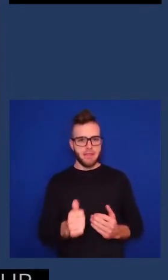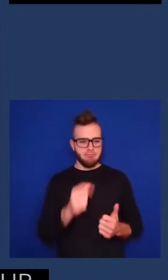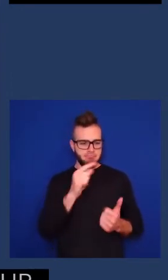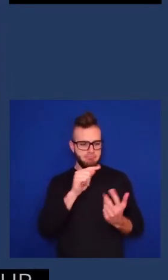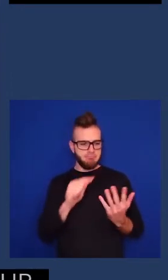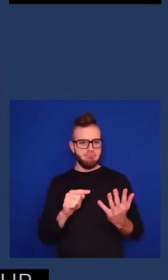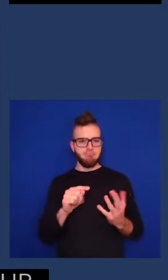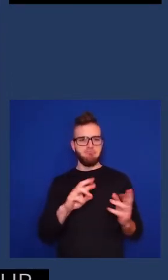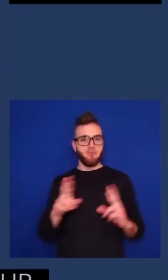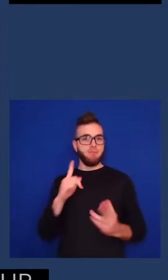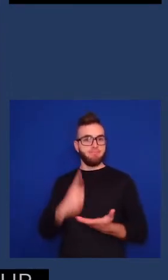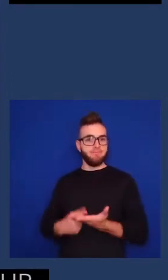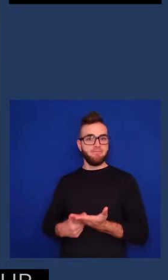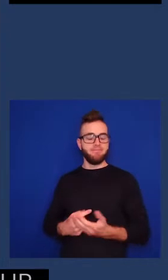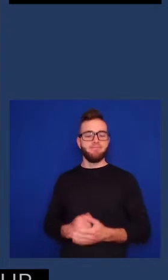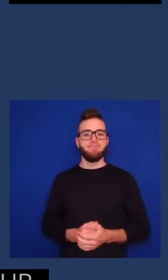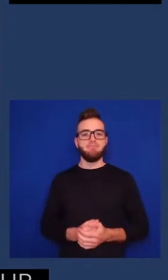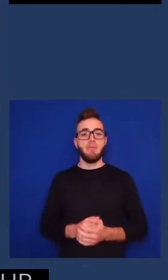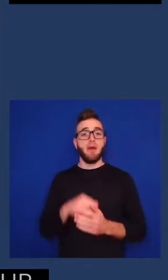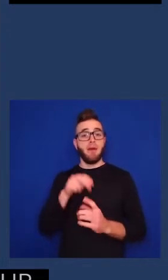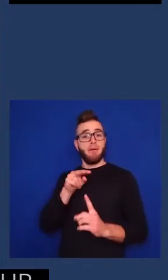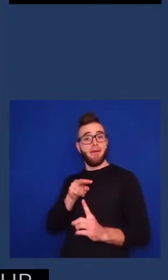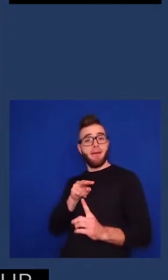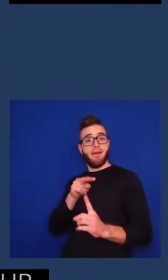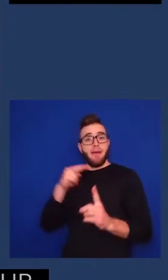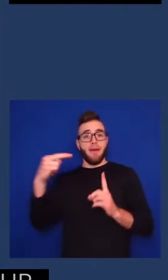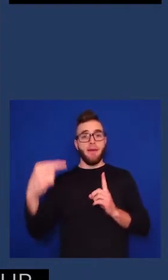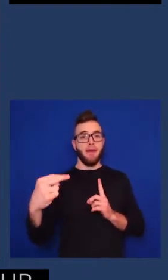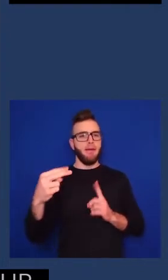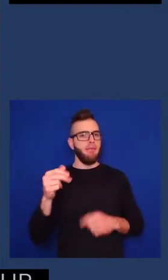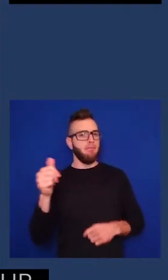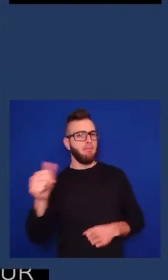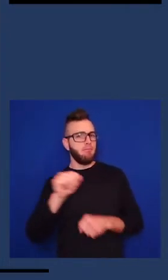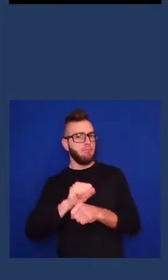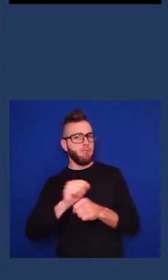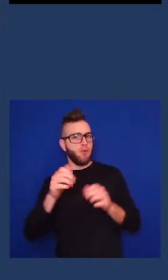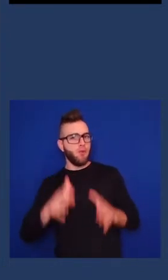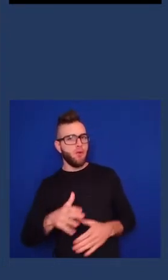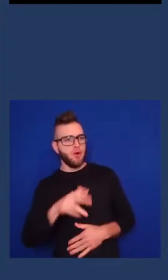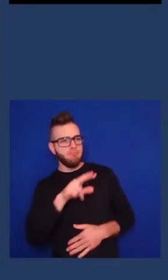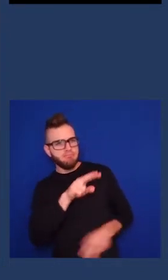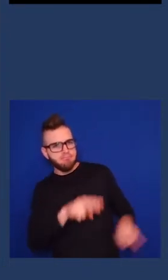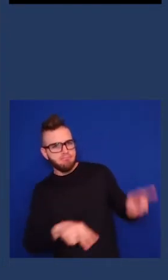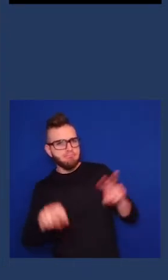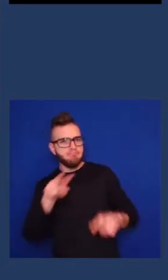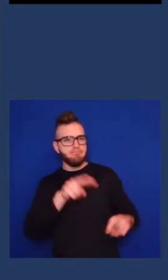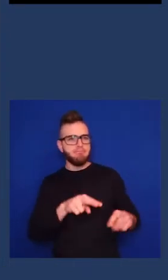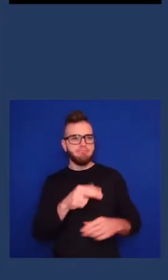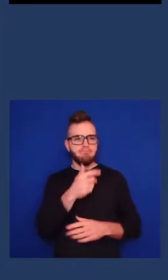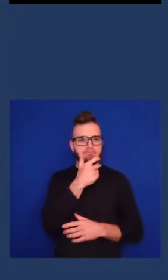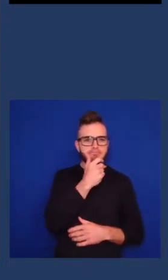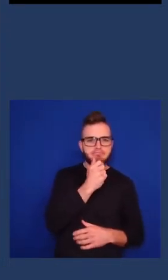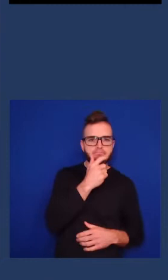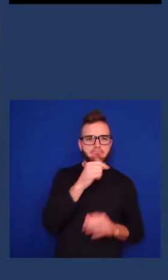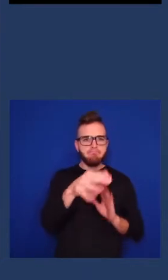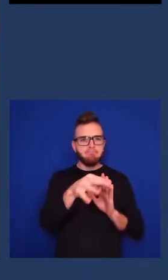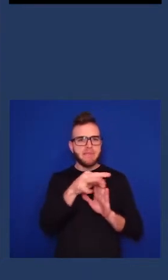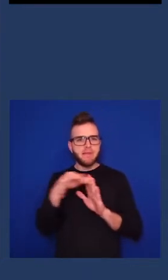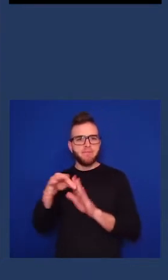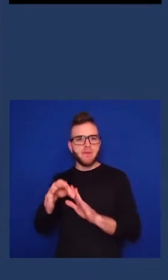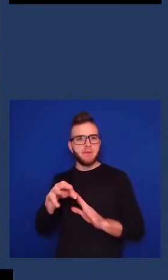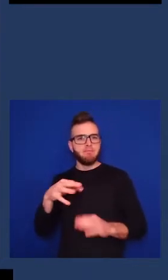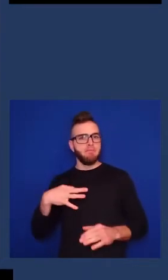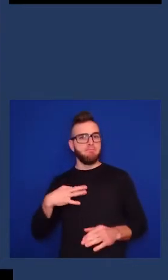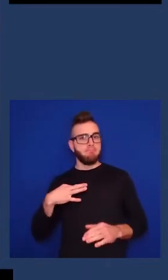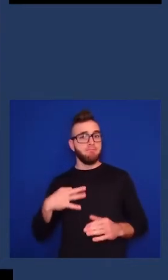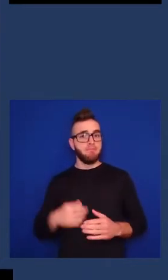perspective, employers have the ability to fairly and consistently evaluate candidates. So just like we talked about with the